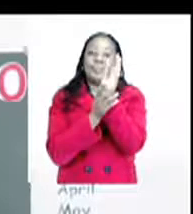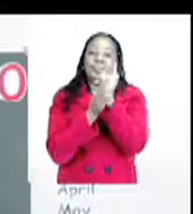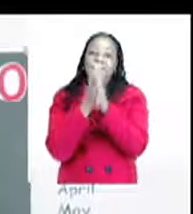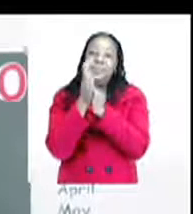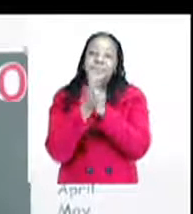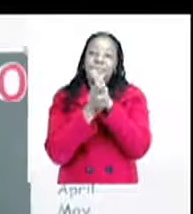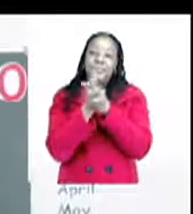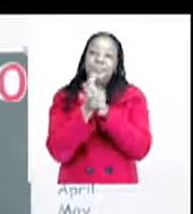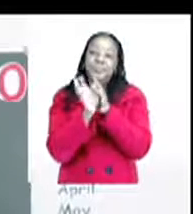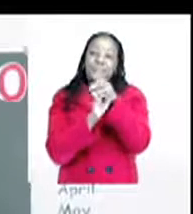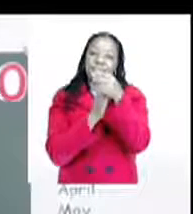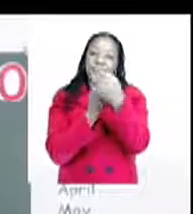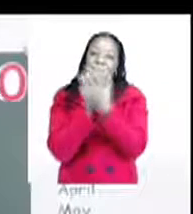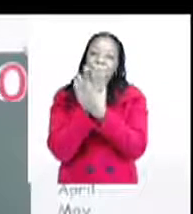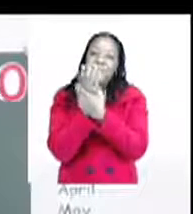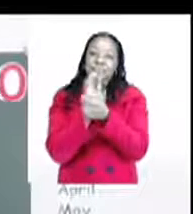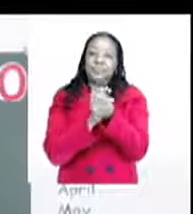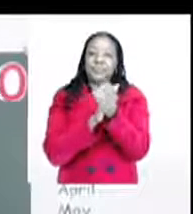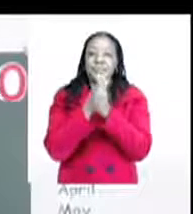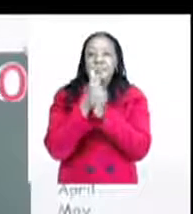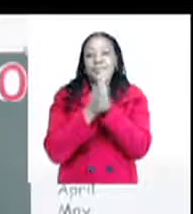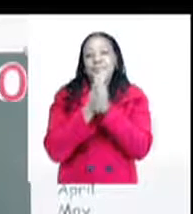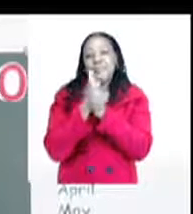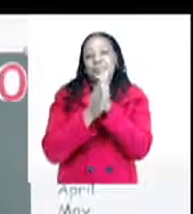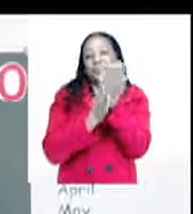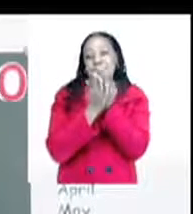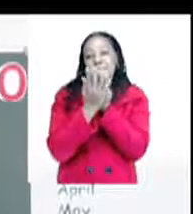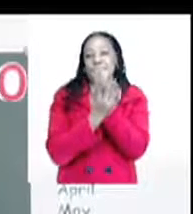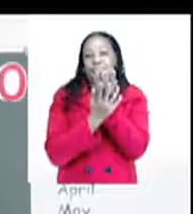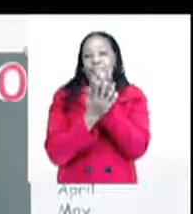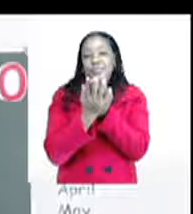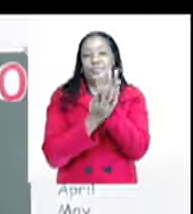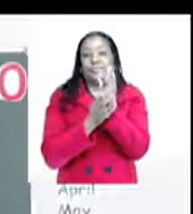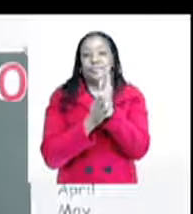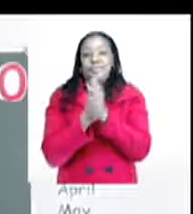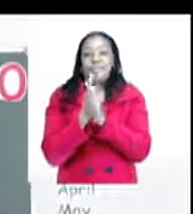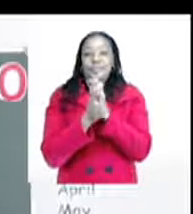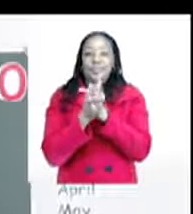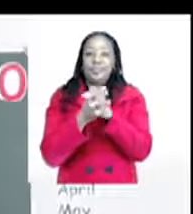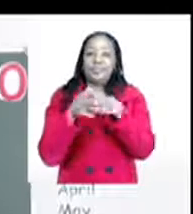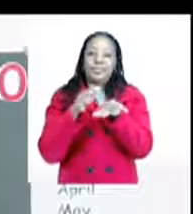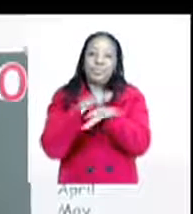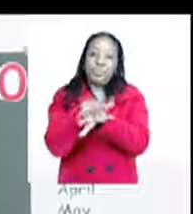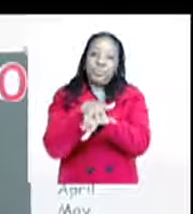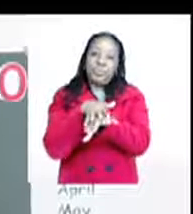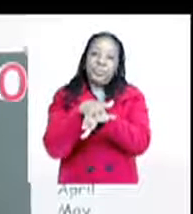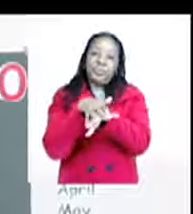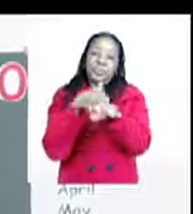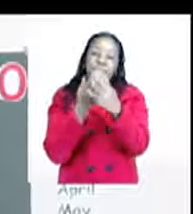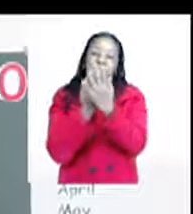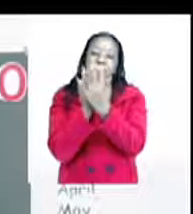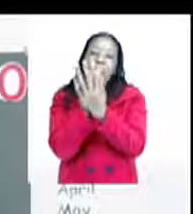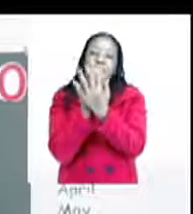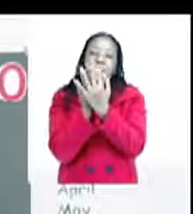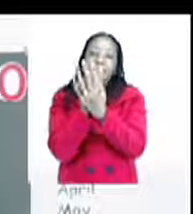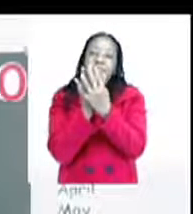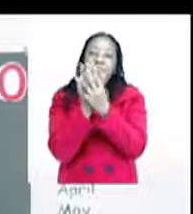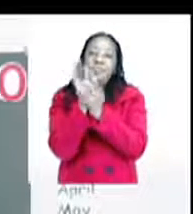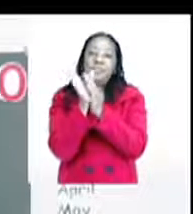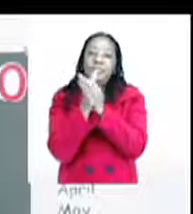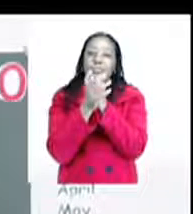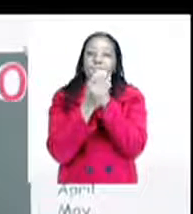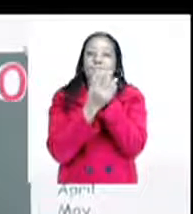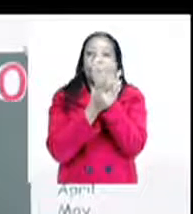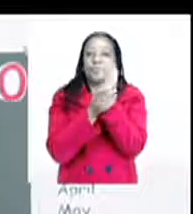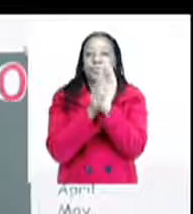sanitized. Rub, rub, rub your hands back, inside and forth. Now your